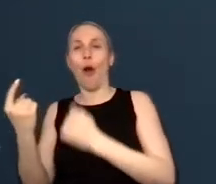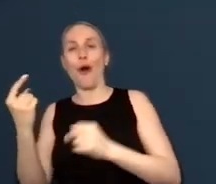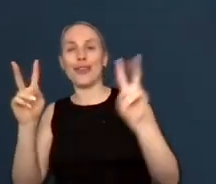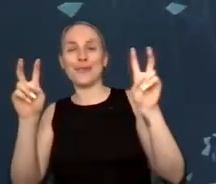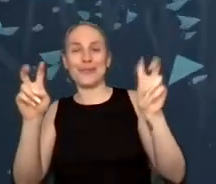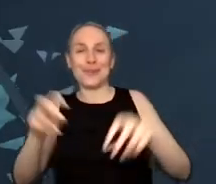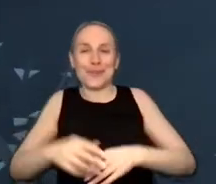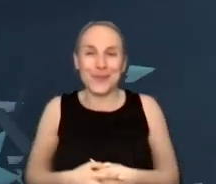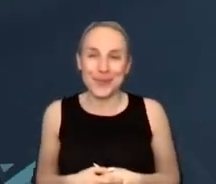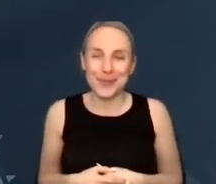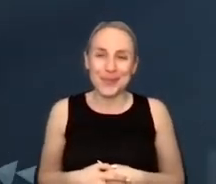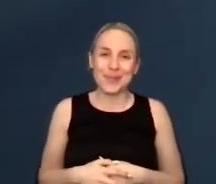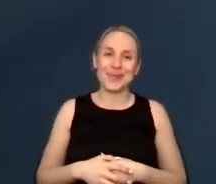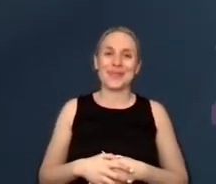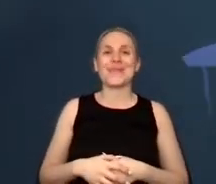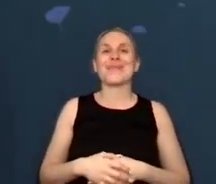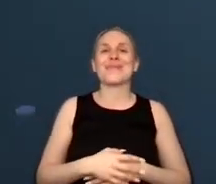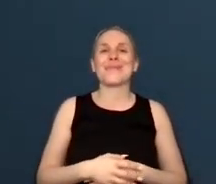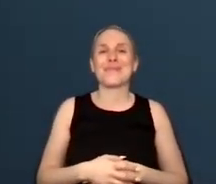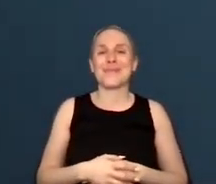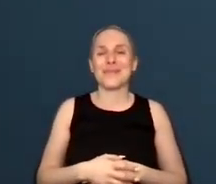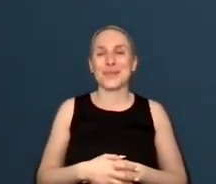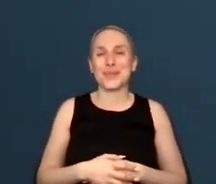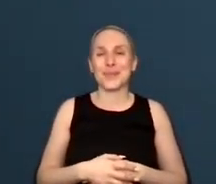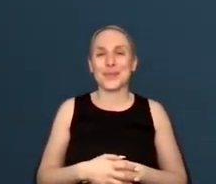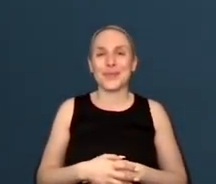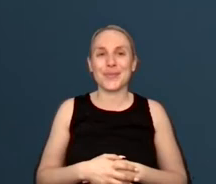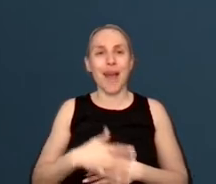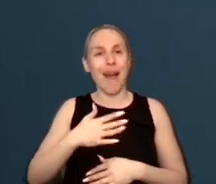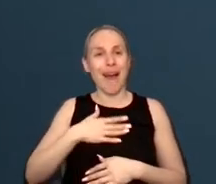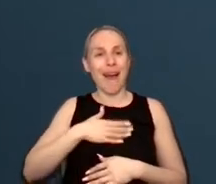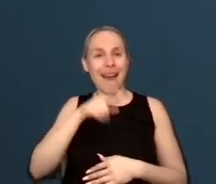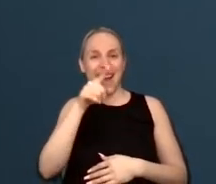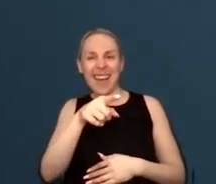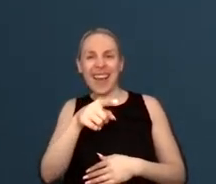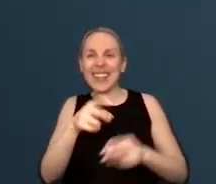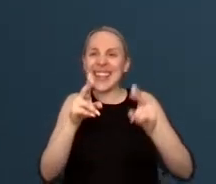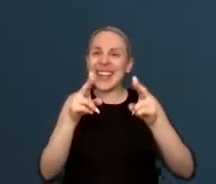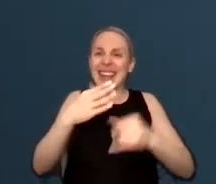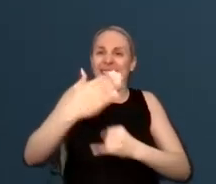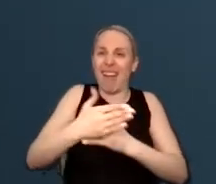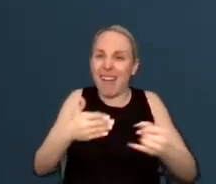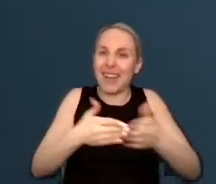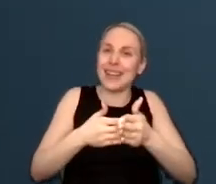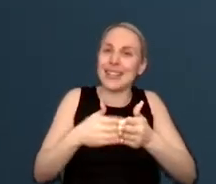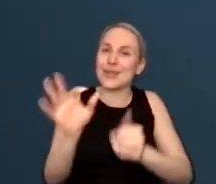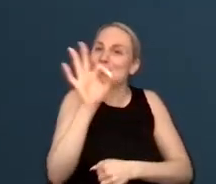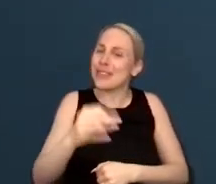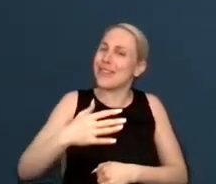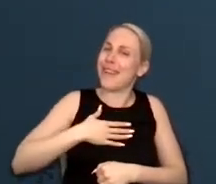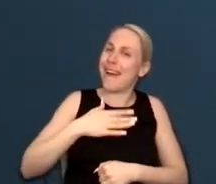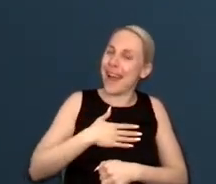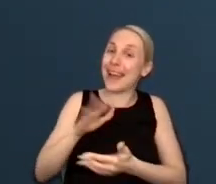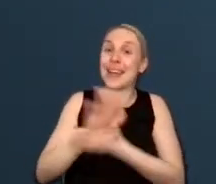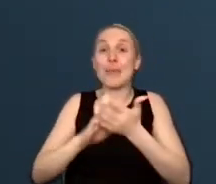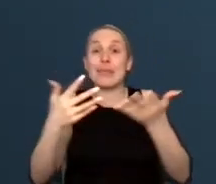even numbers and odd numbers. Mm. Yeah, I like these kind of funny dead-end questions. Like, I guess the intention is to break up the discussion of